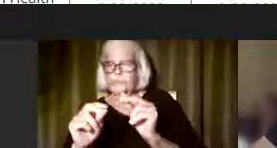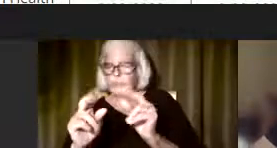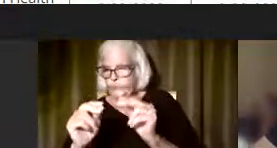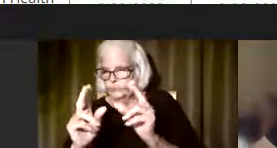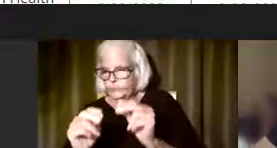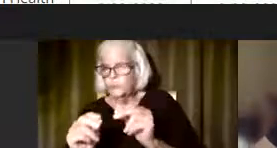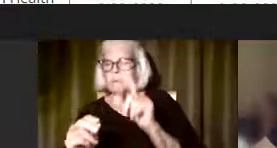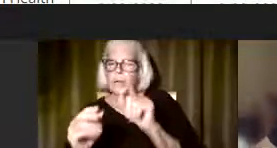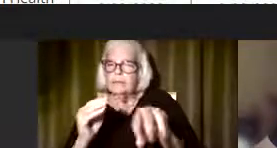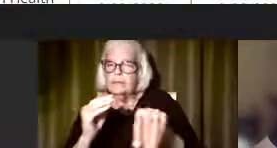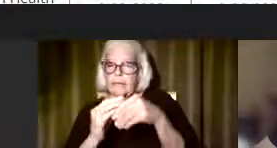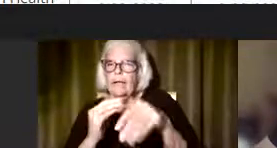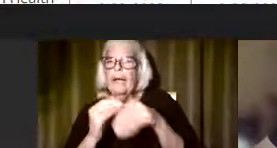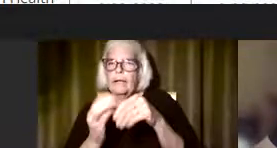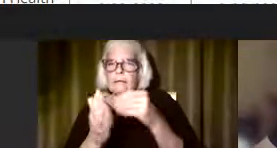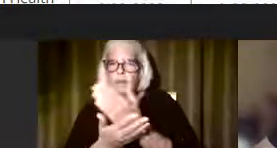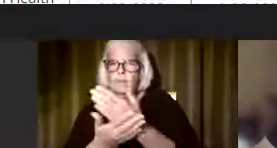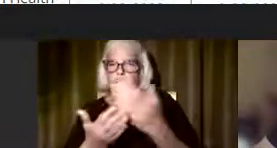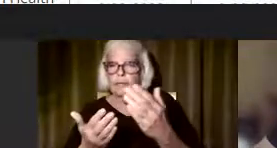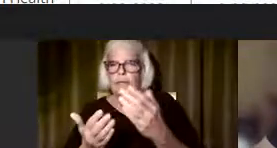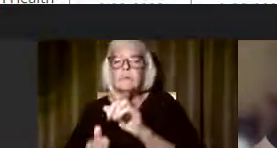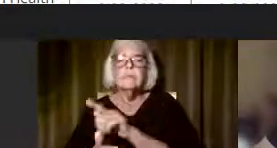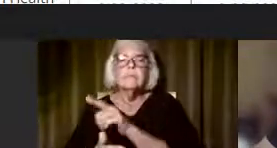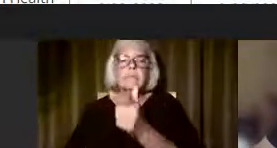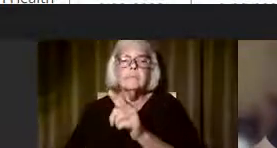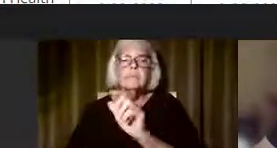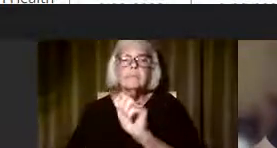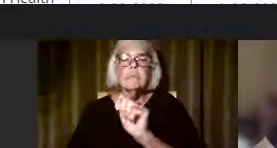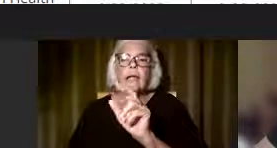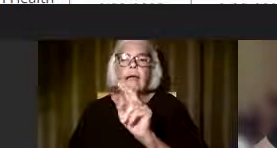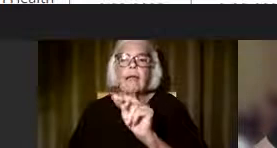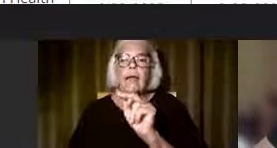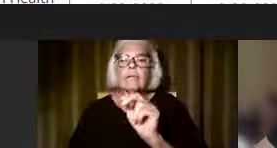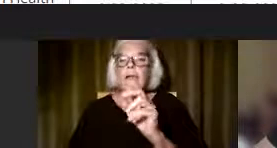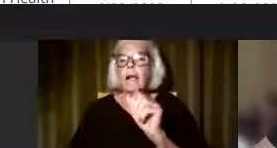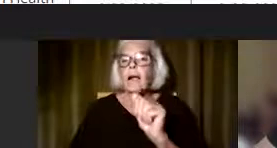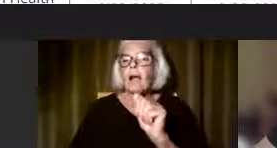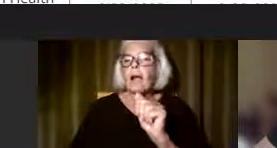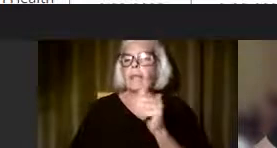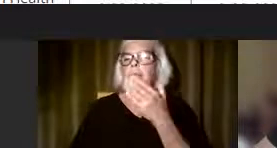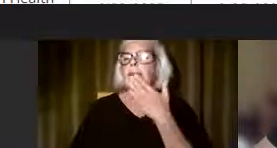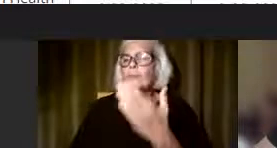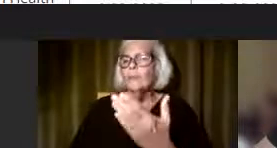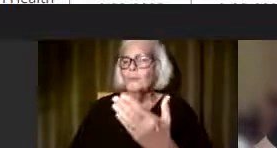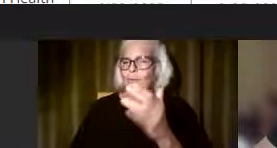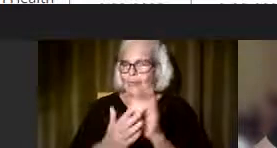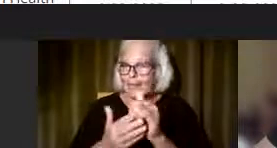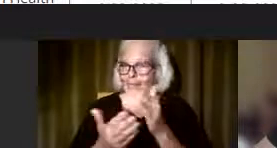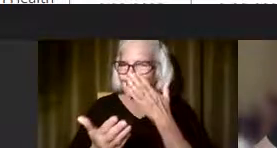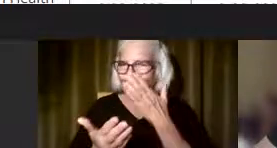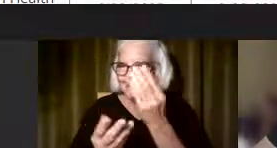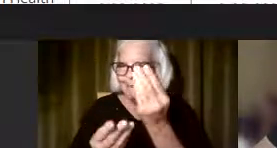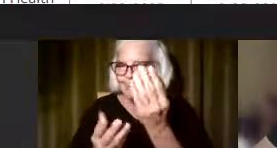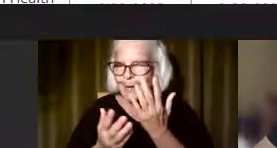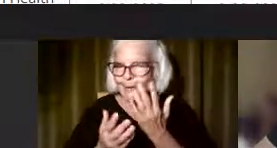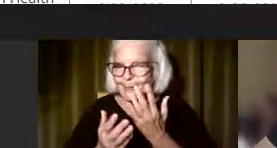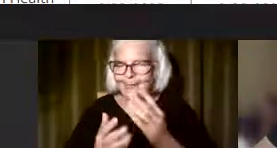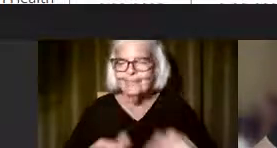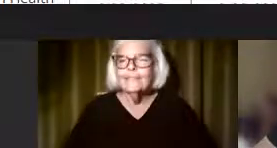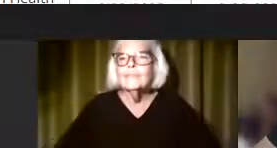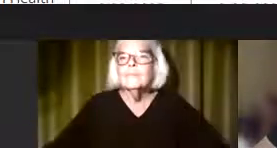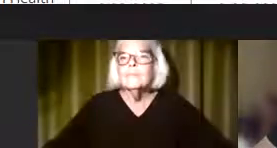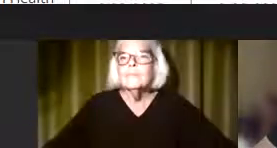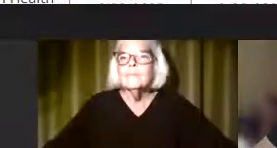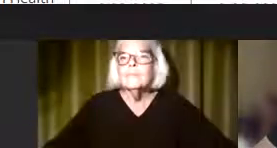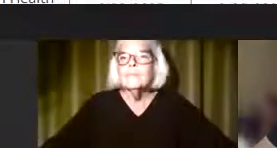Thanks, Alan. Really valuable information. I have a couple of questions in the chat. Someone was asking that